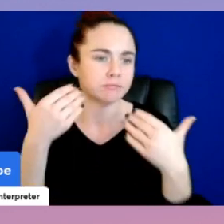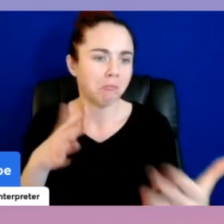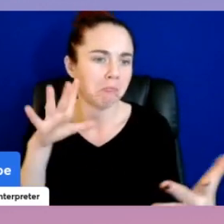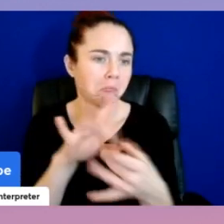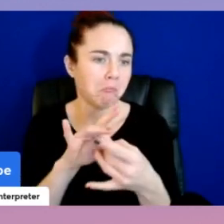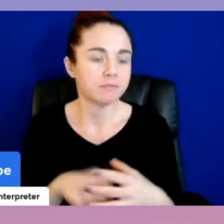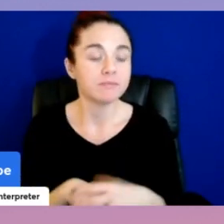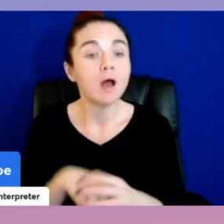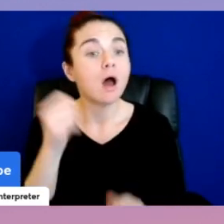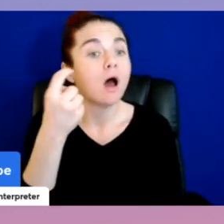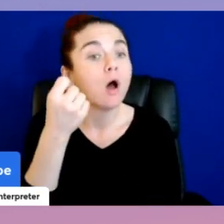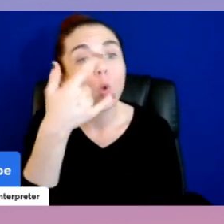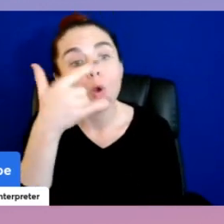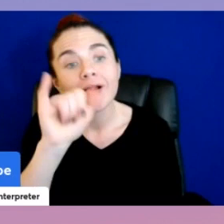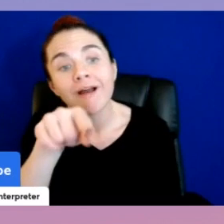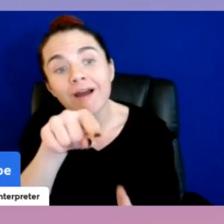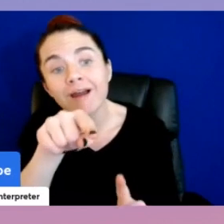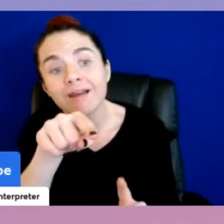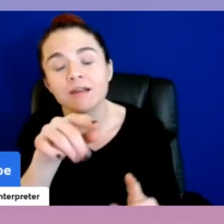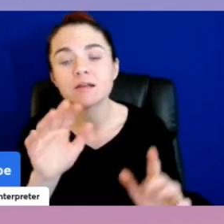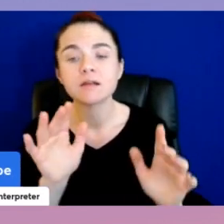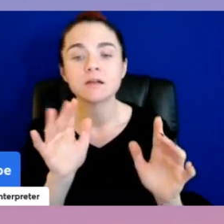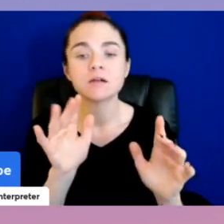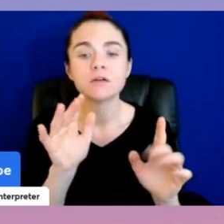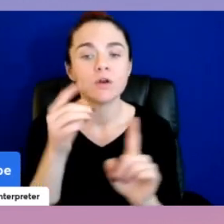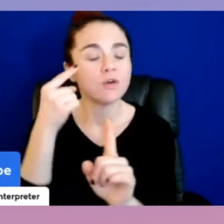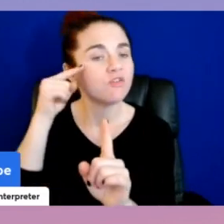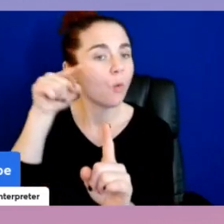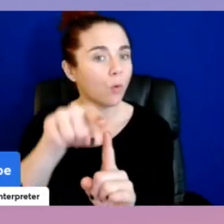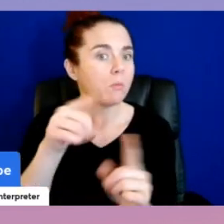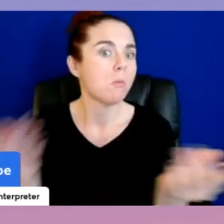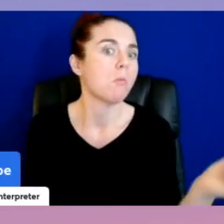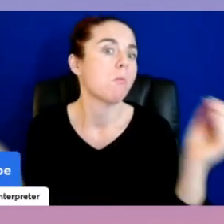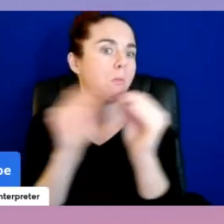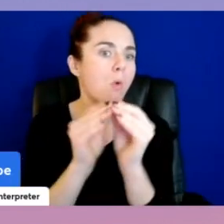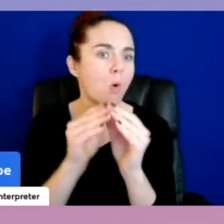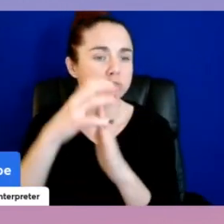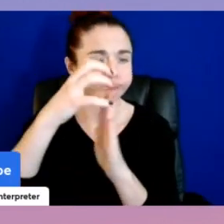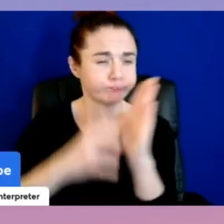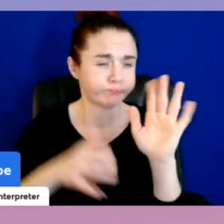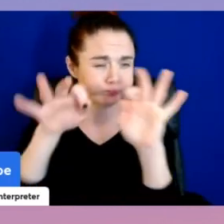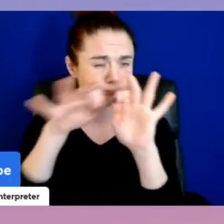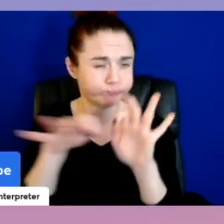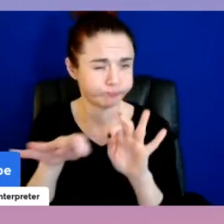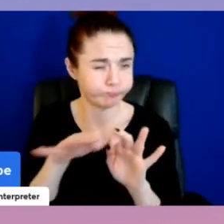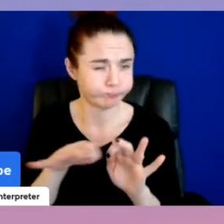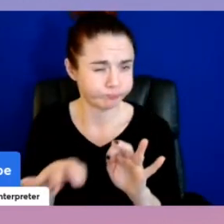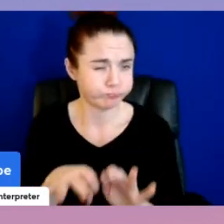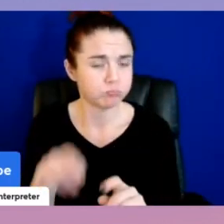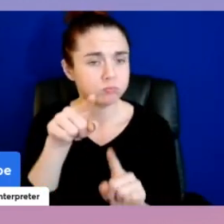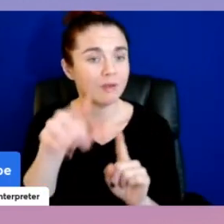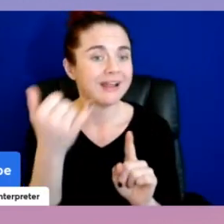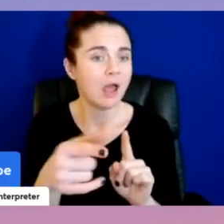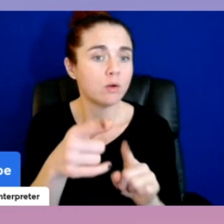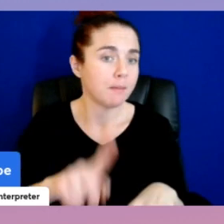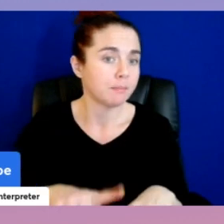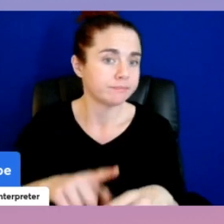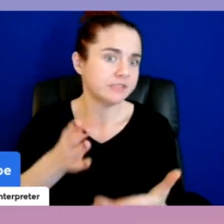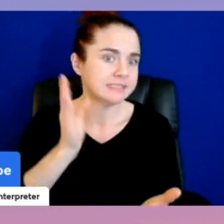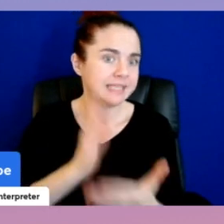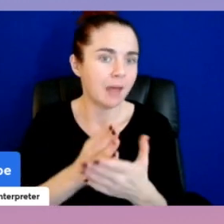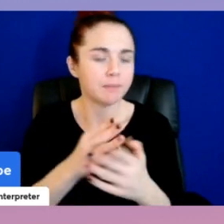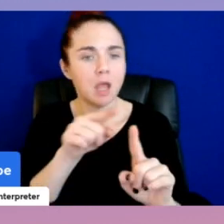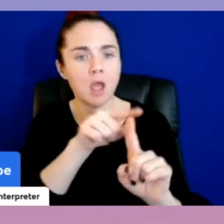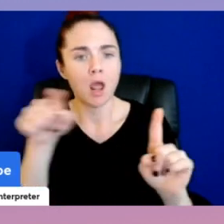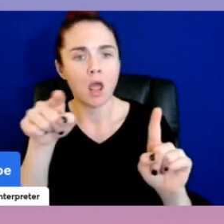What does this look like in terms of more annotations? So now we stopped here last time at this line here, but